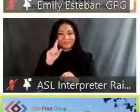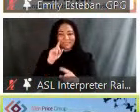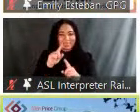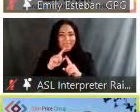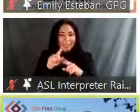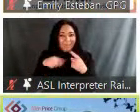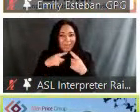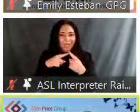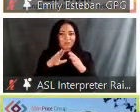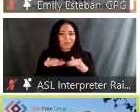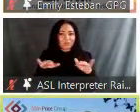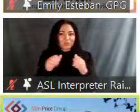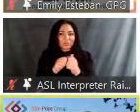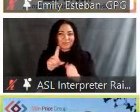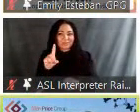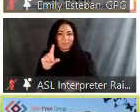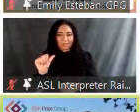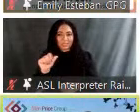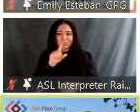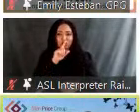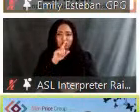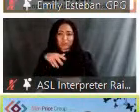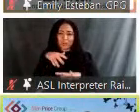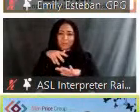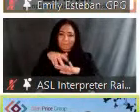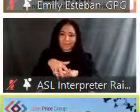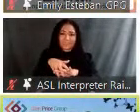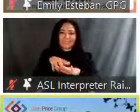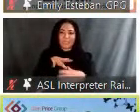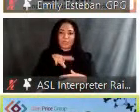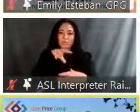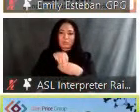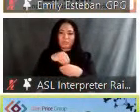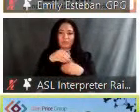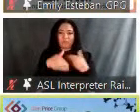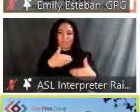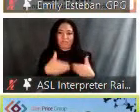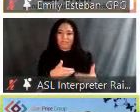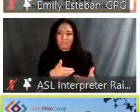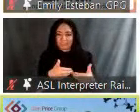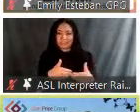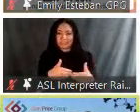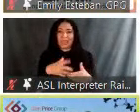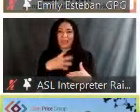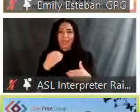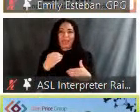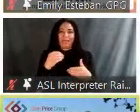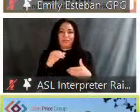really making sure we're embedding inclusive practices as we think about practice of those standards.